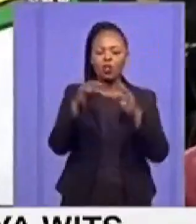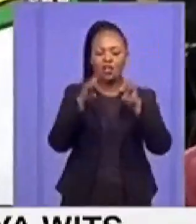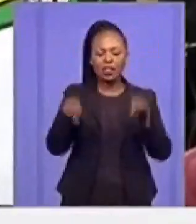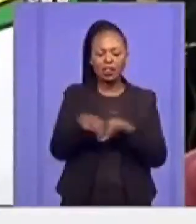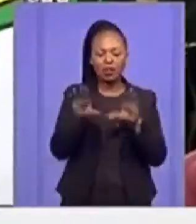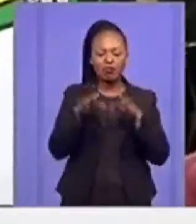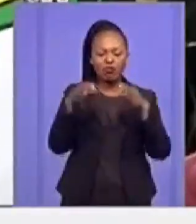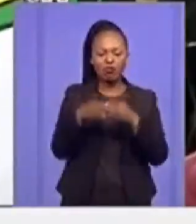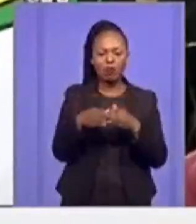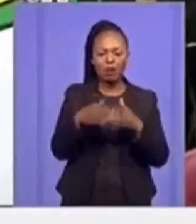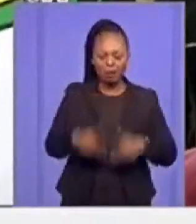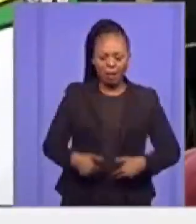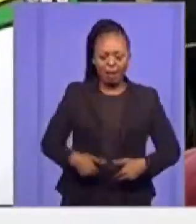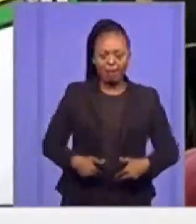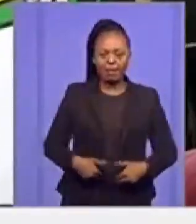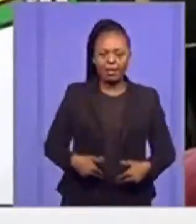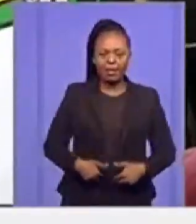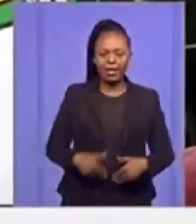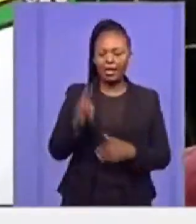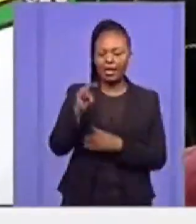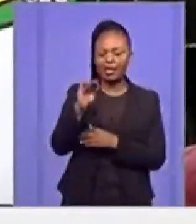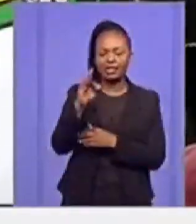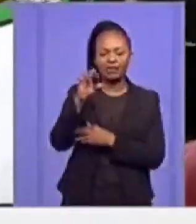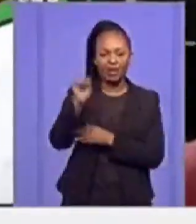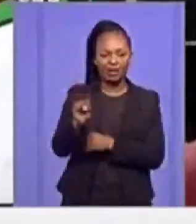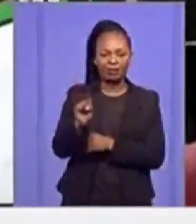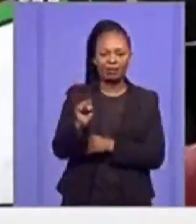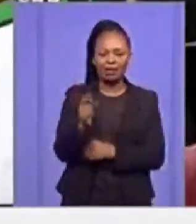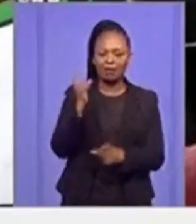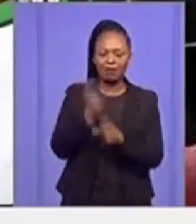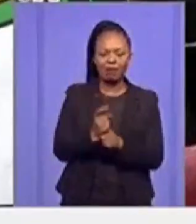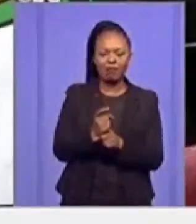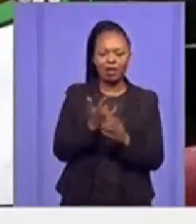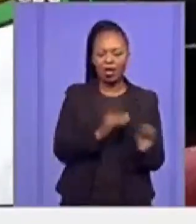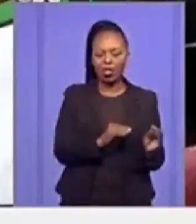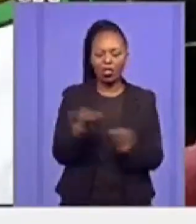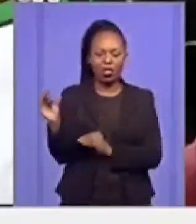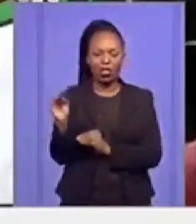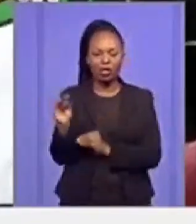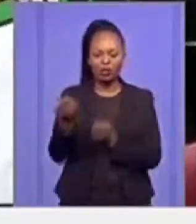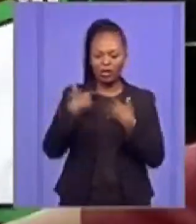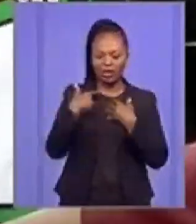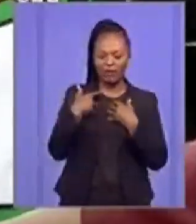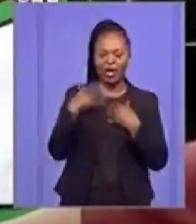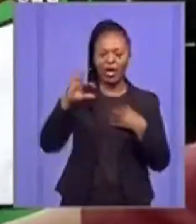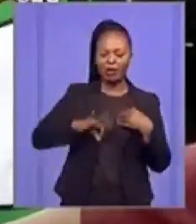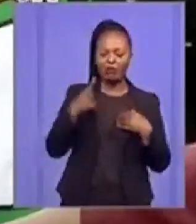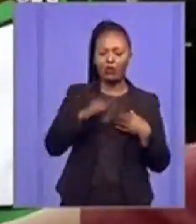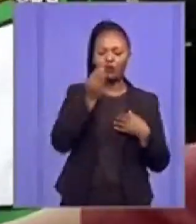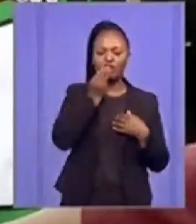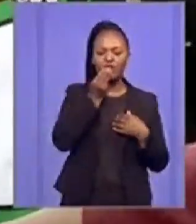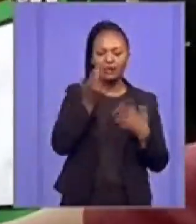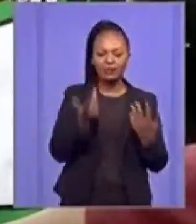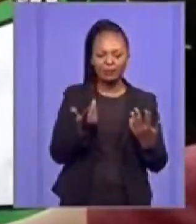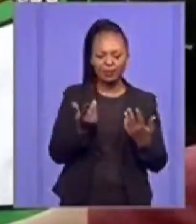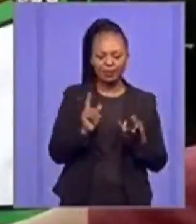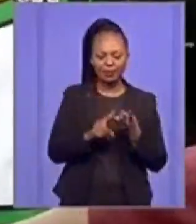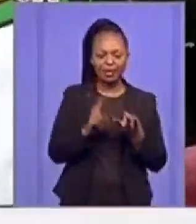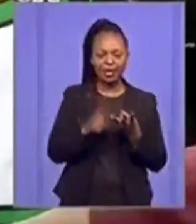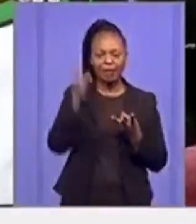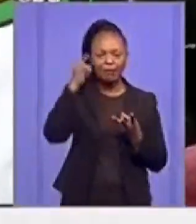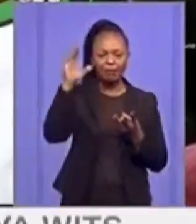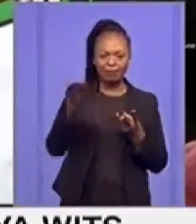facing an issue where NSFAS has been delaying to release meal allowances for our students. The state of our traditional